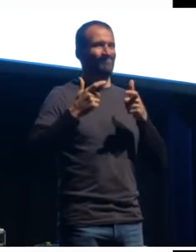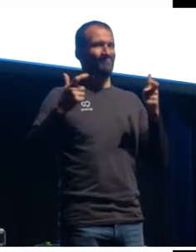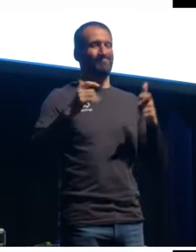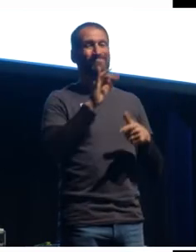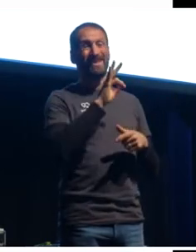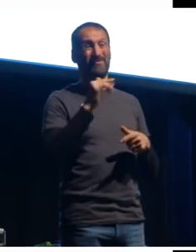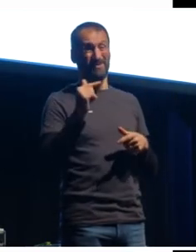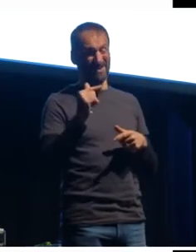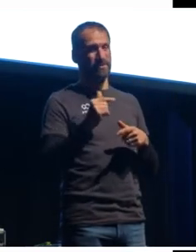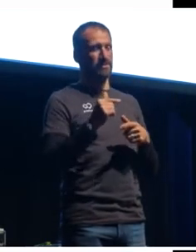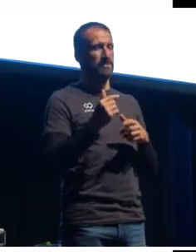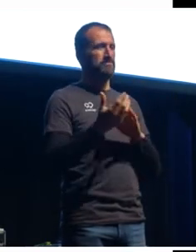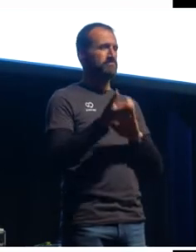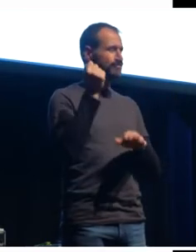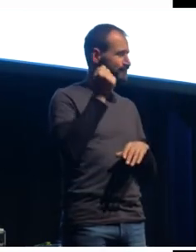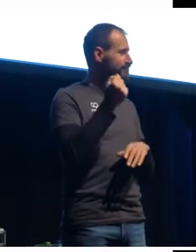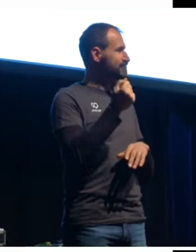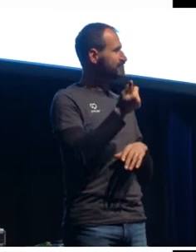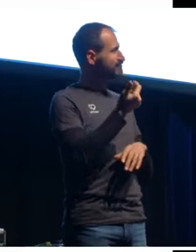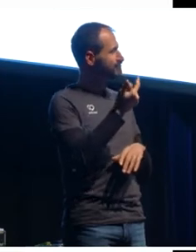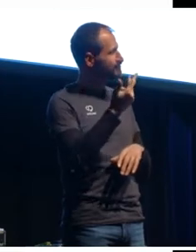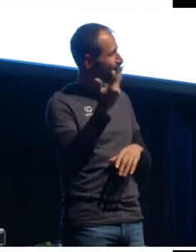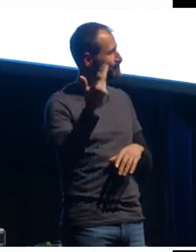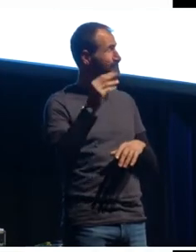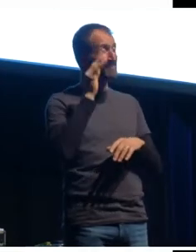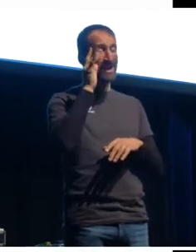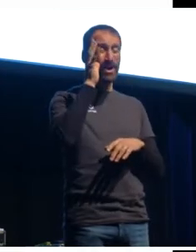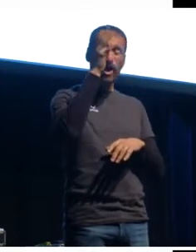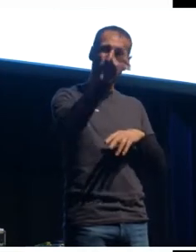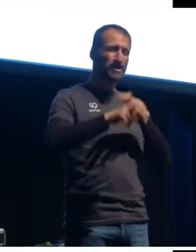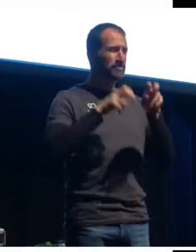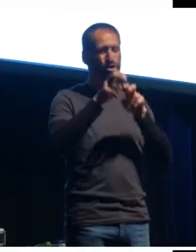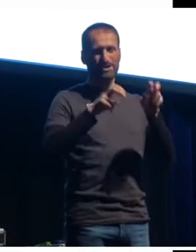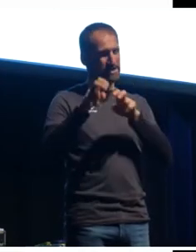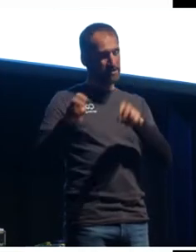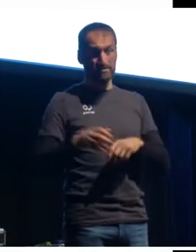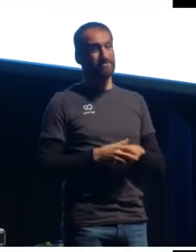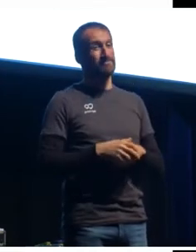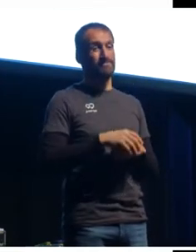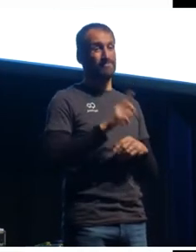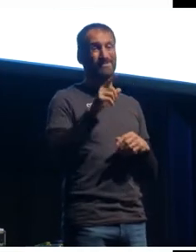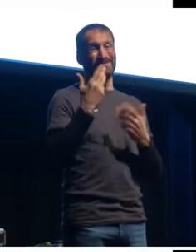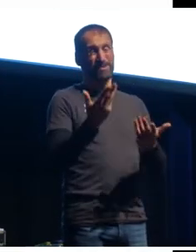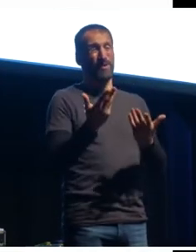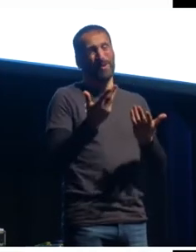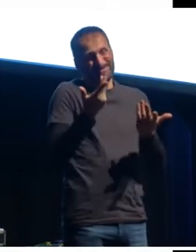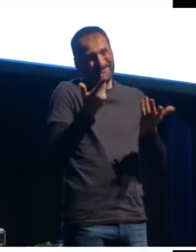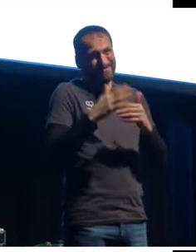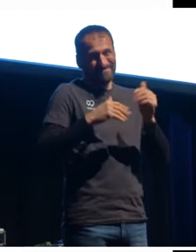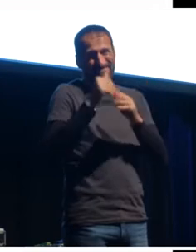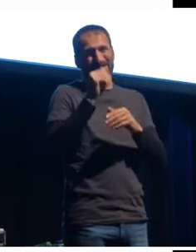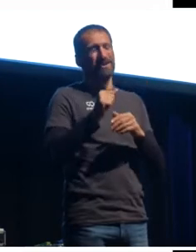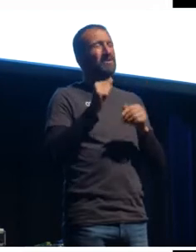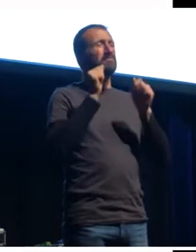love. It picked up millions of users. It, because of the nature of that service that we're building, we're also seeing billions of